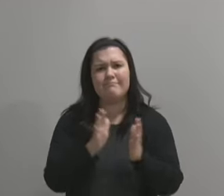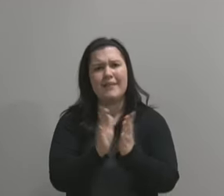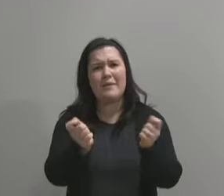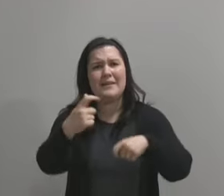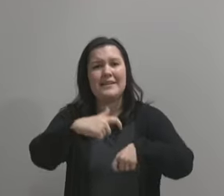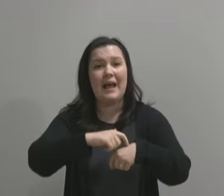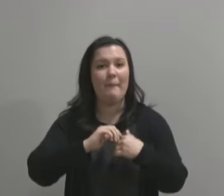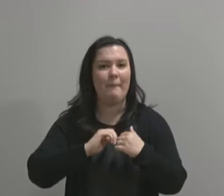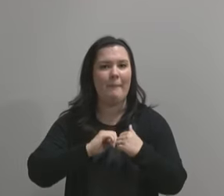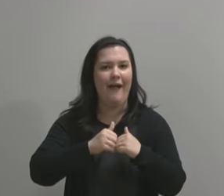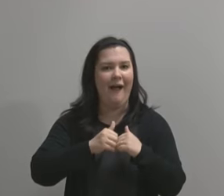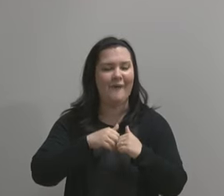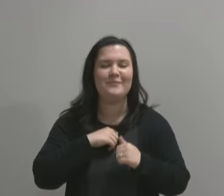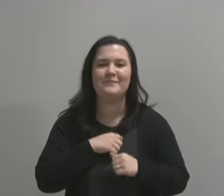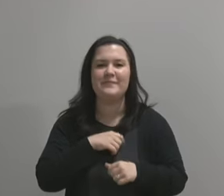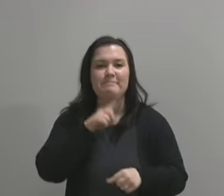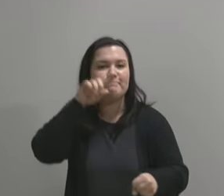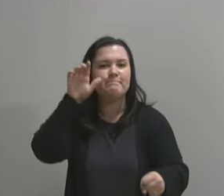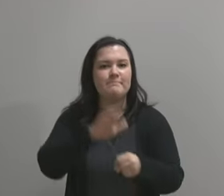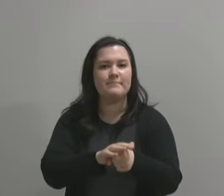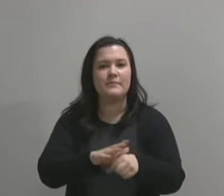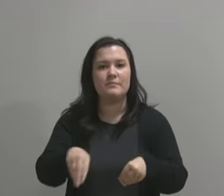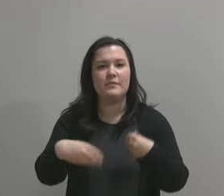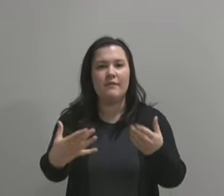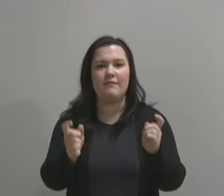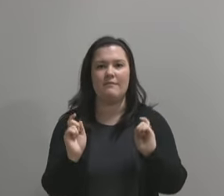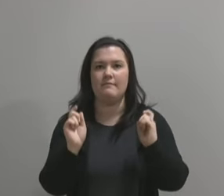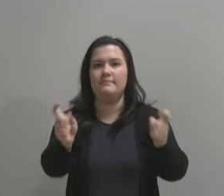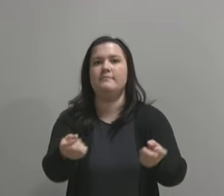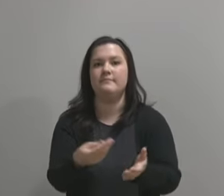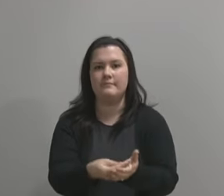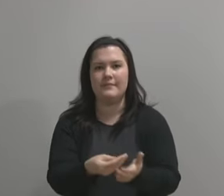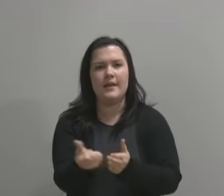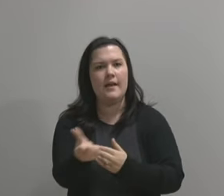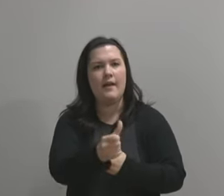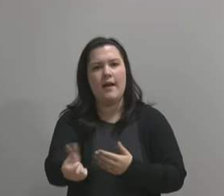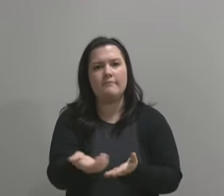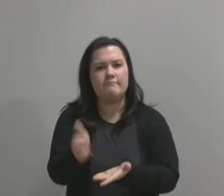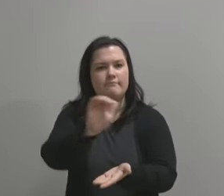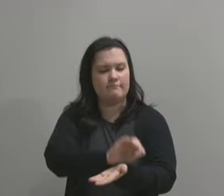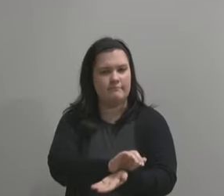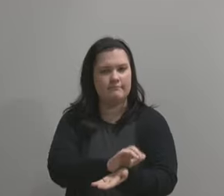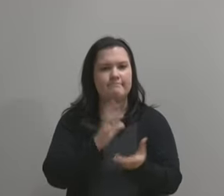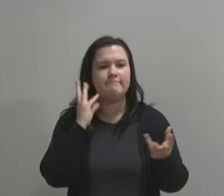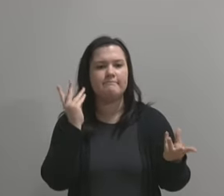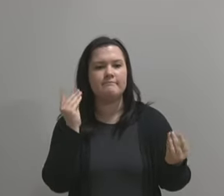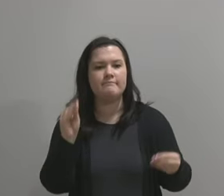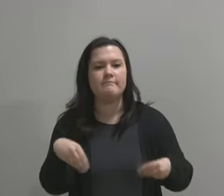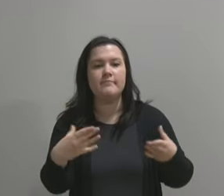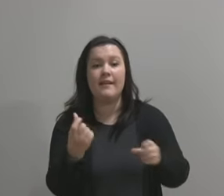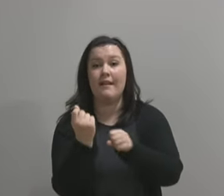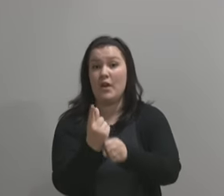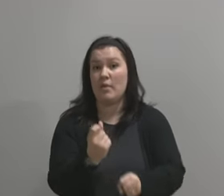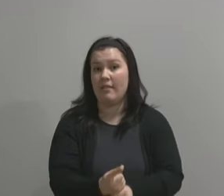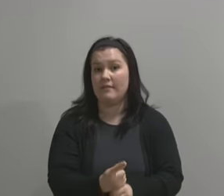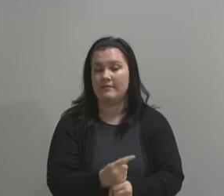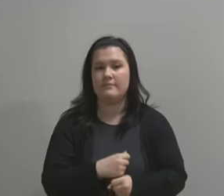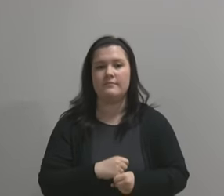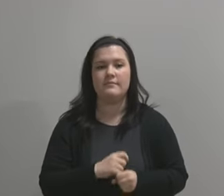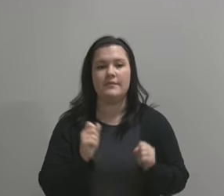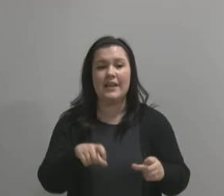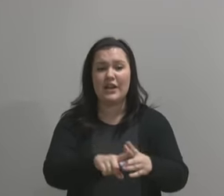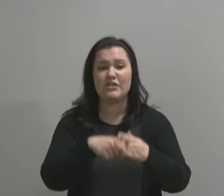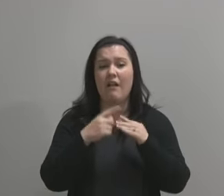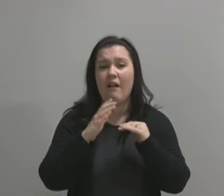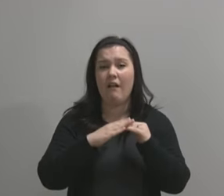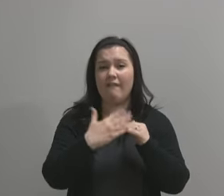at the Jindal School by making a commitment to give a gift of any size and consider contributing annually. You can start with